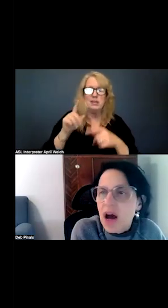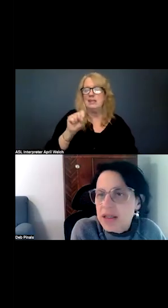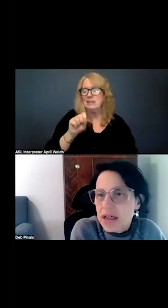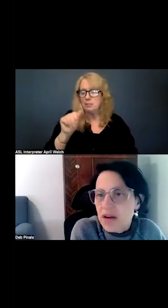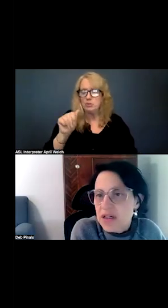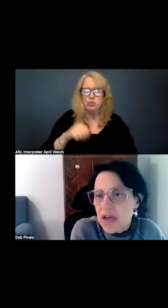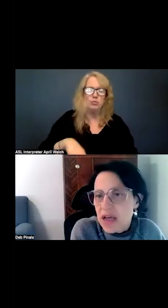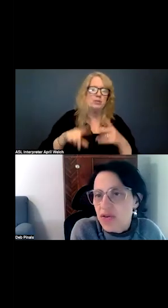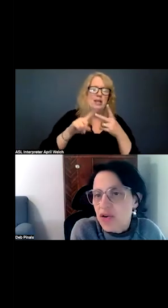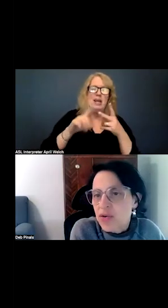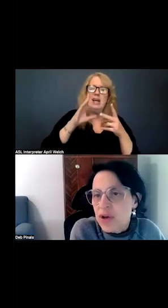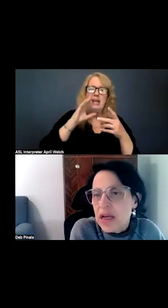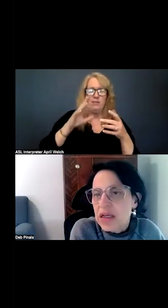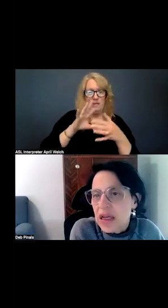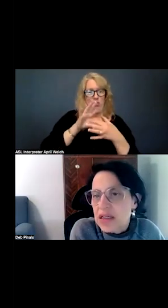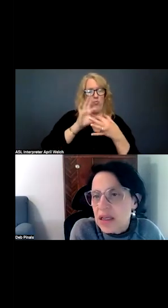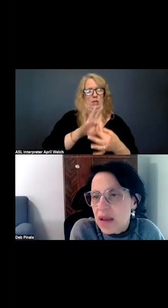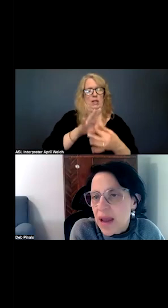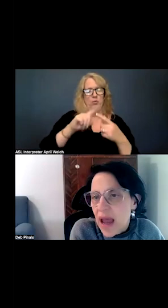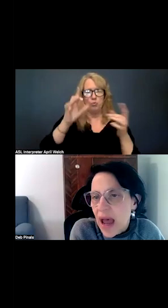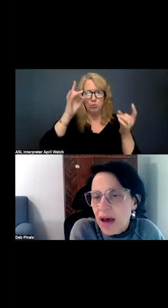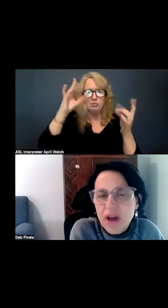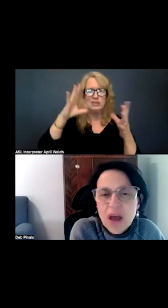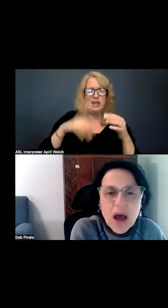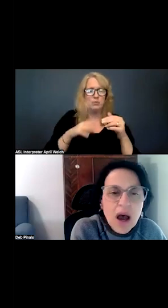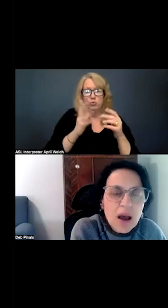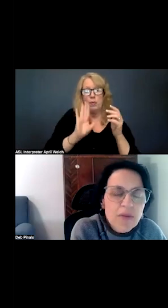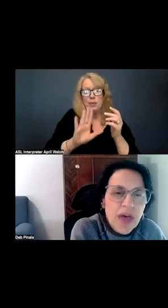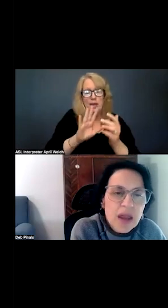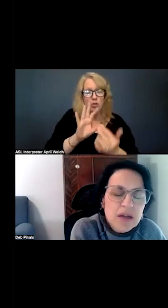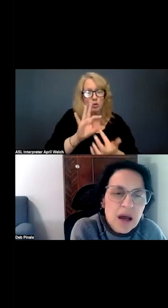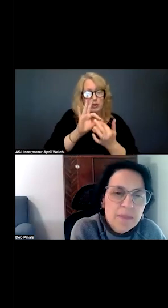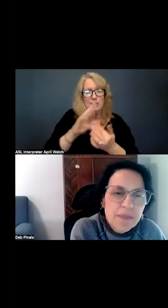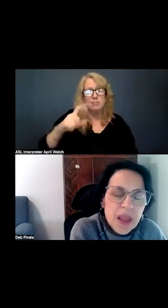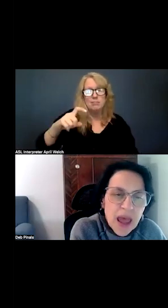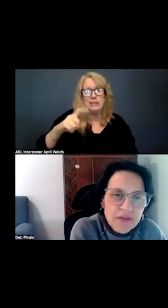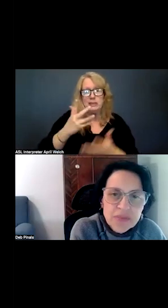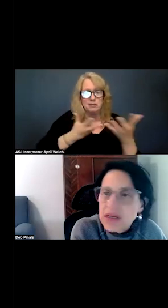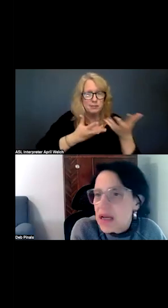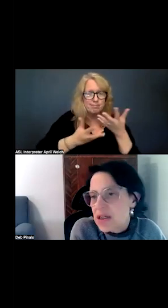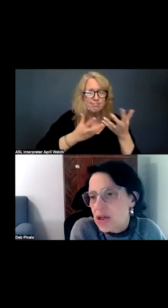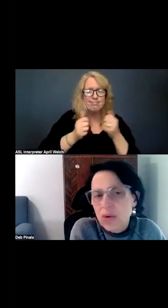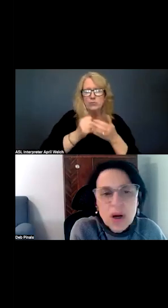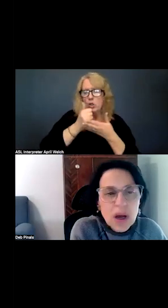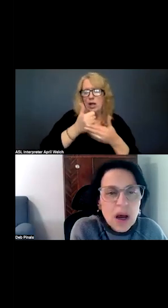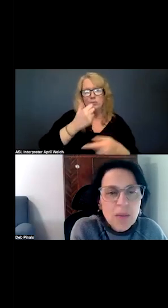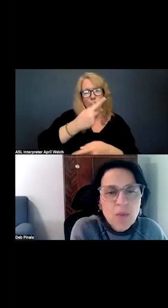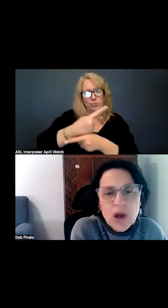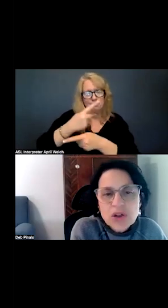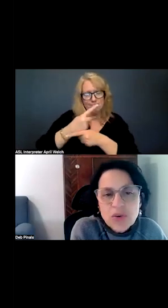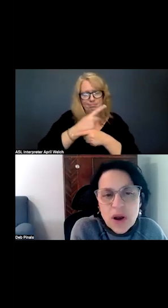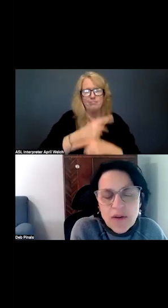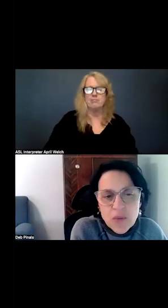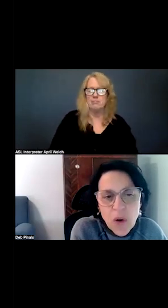in the context of disaster, their unique needs that they may have that have to be attended to.